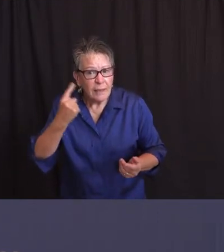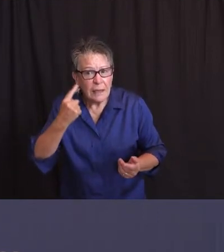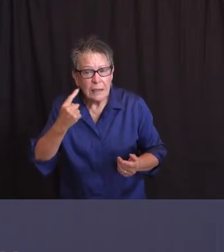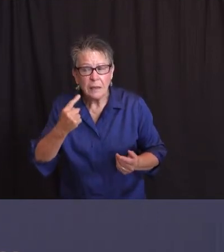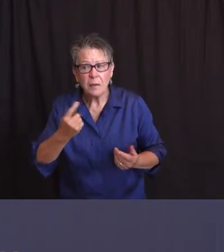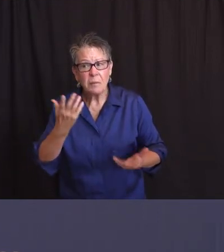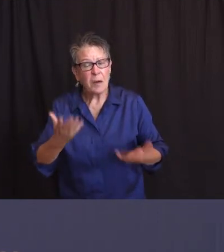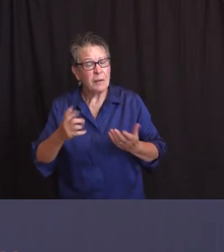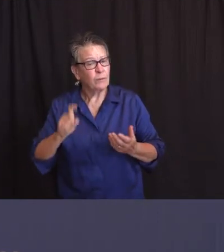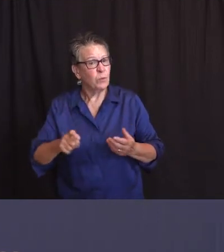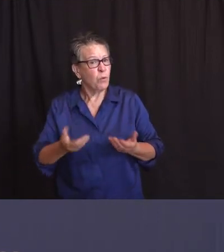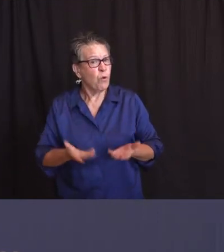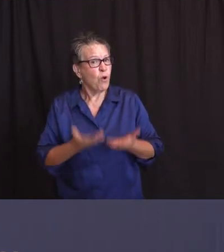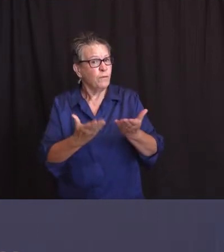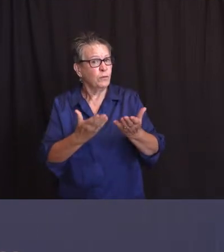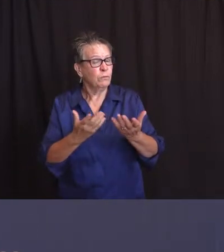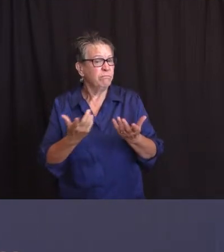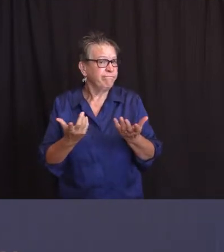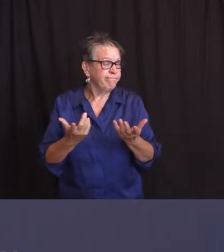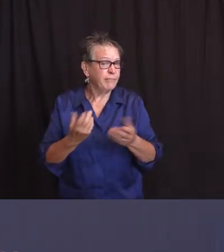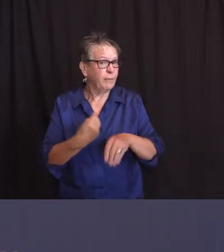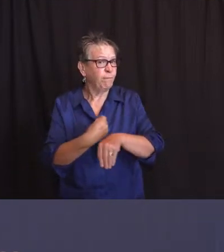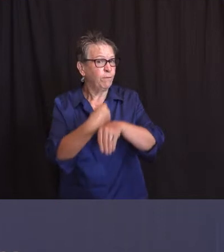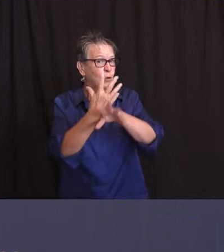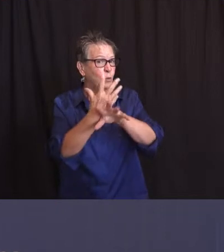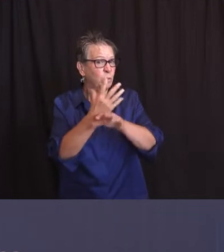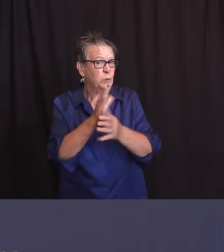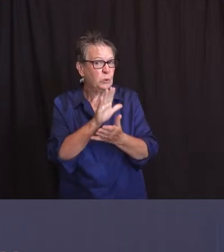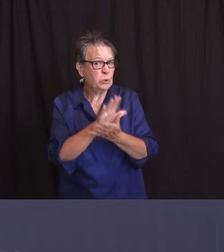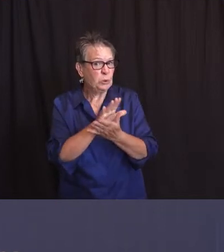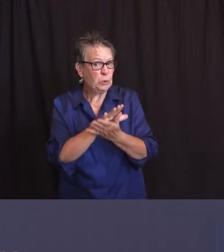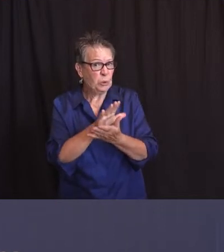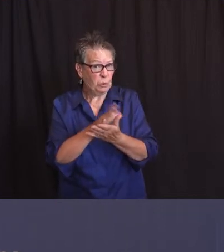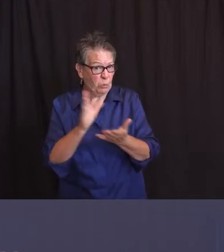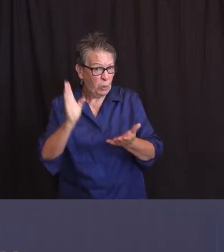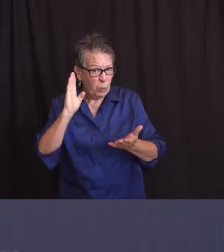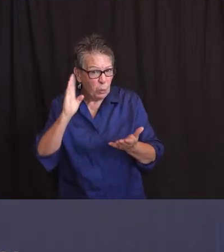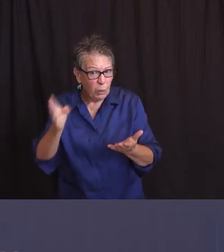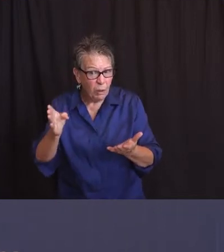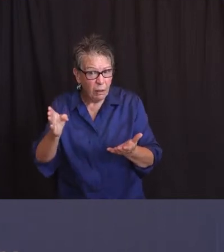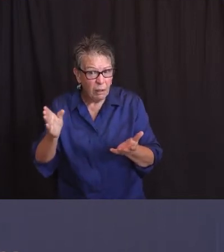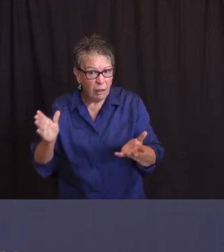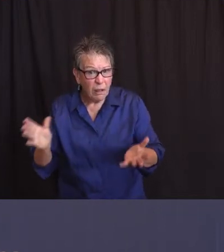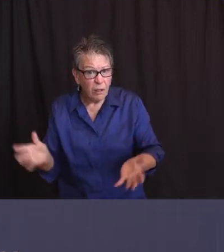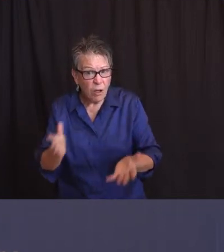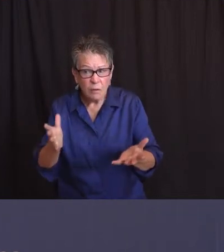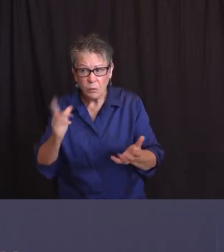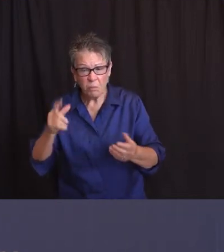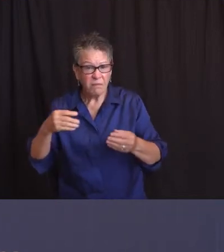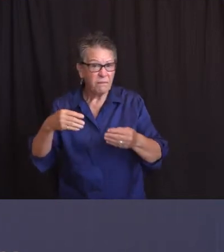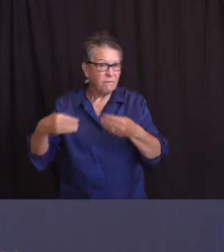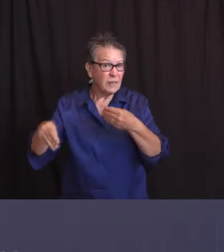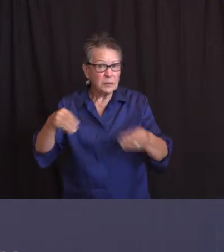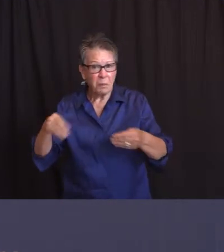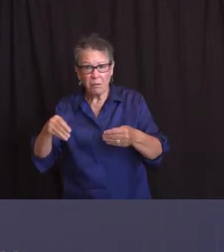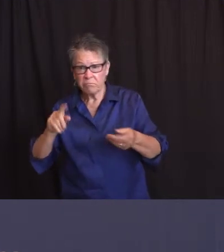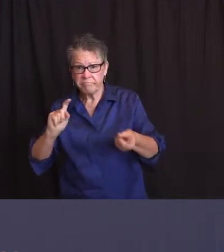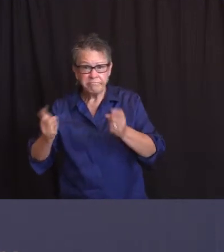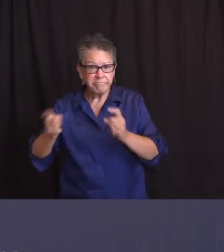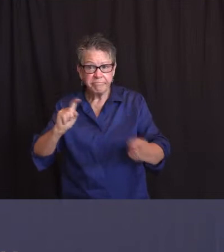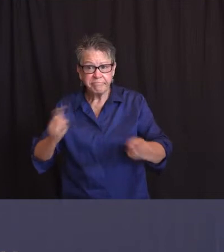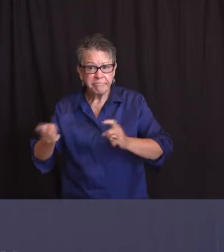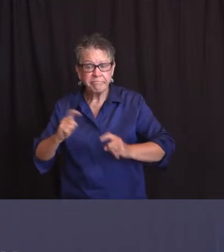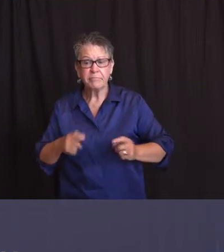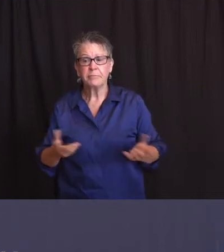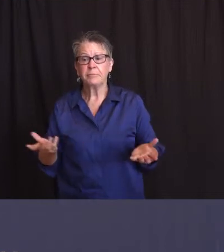year. So is that something you're reconsidering, and why? Yes or no? Again, welcome. Good to have you.